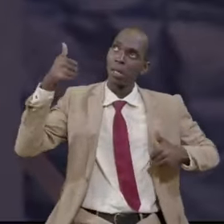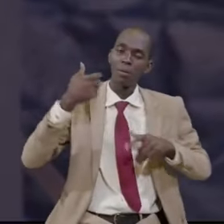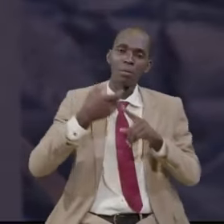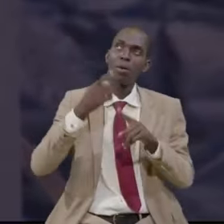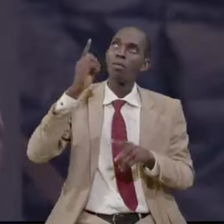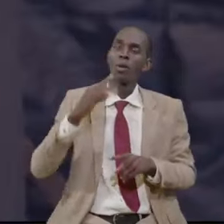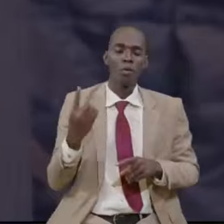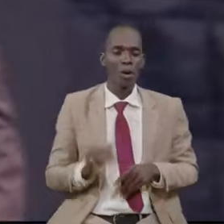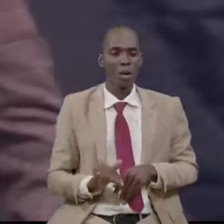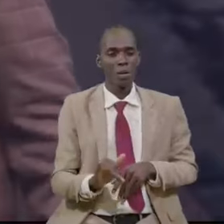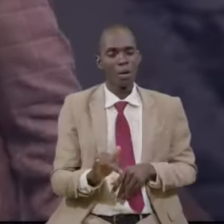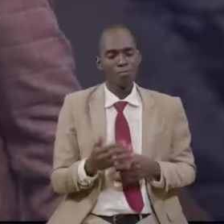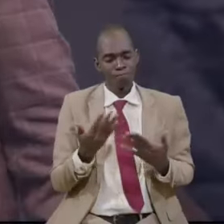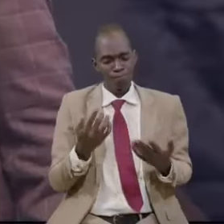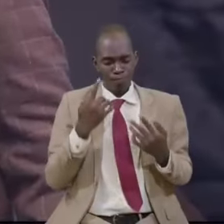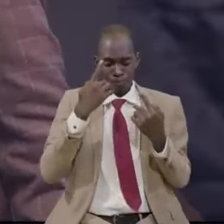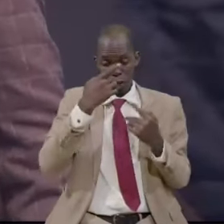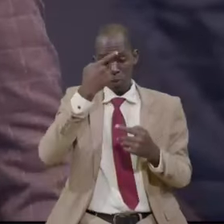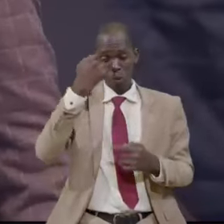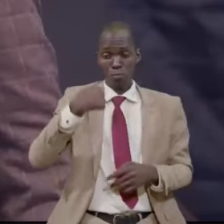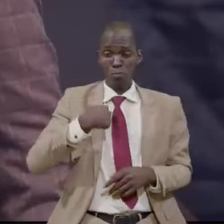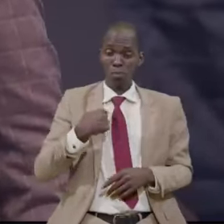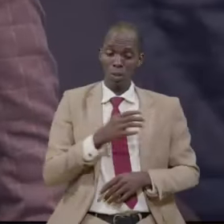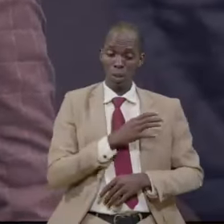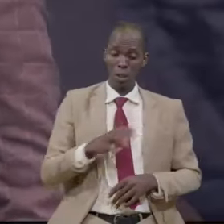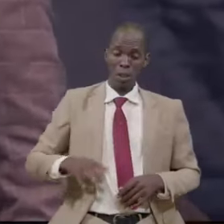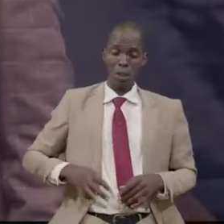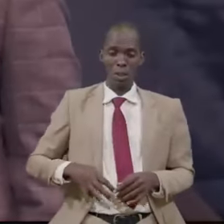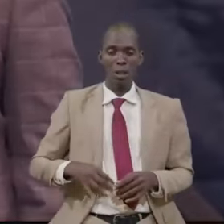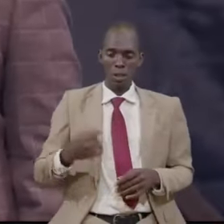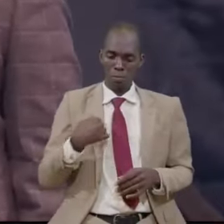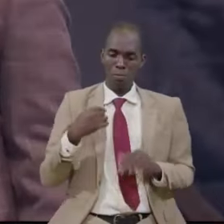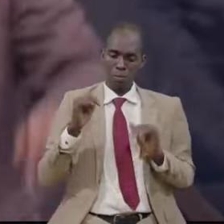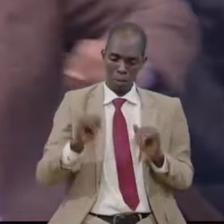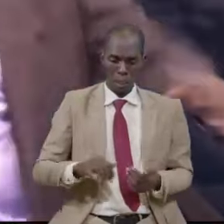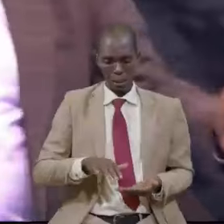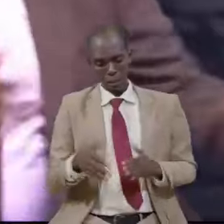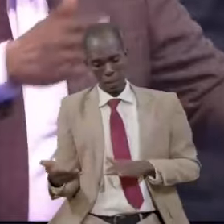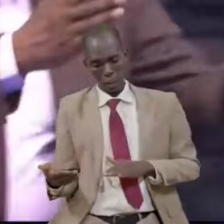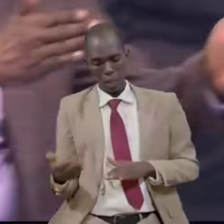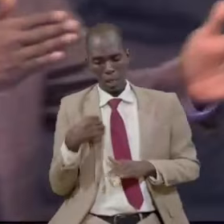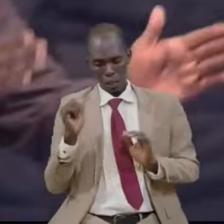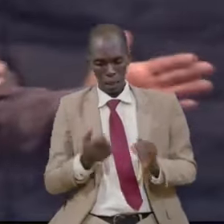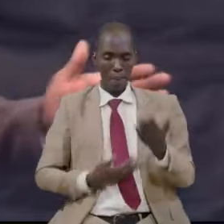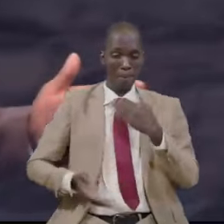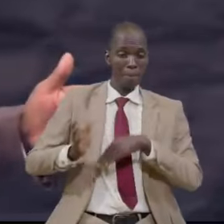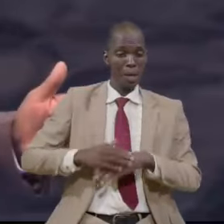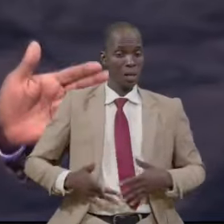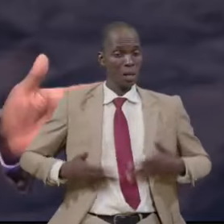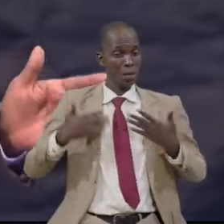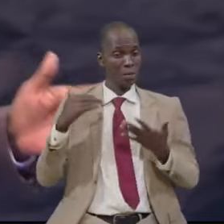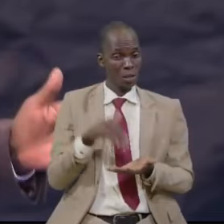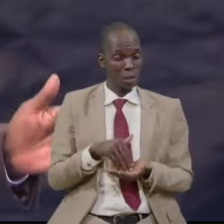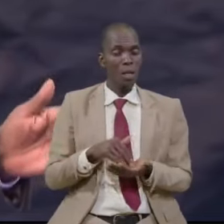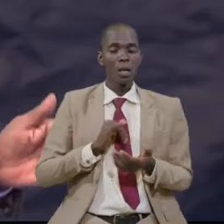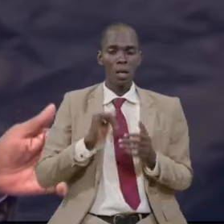am, I can die, rise again, and go to the Father and sit on the